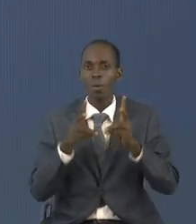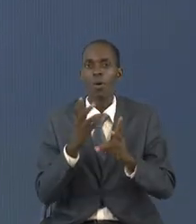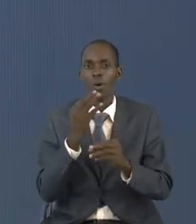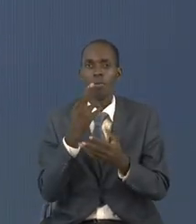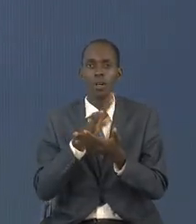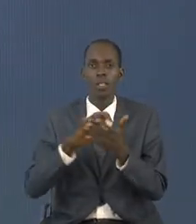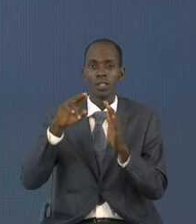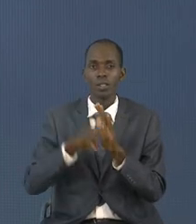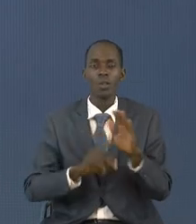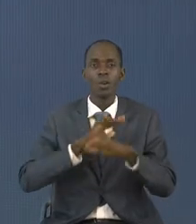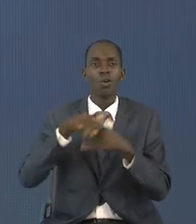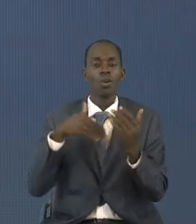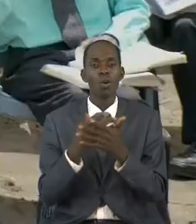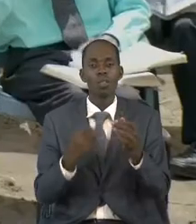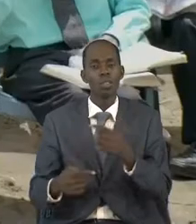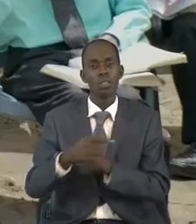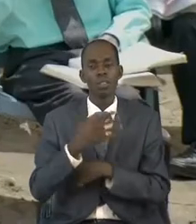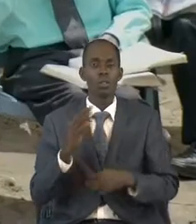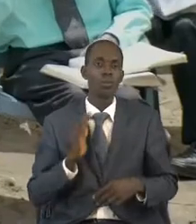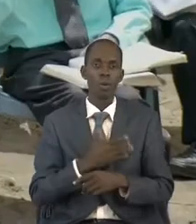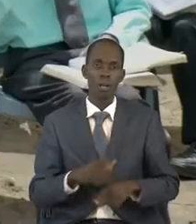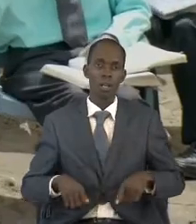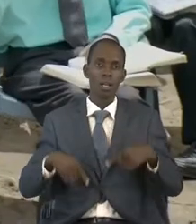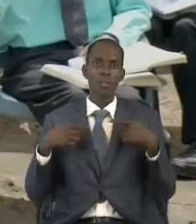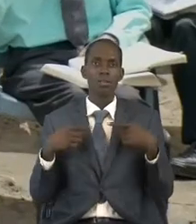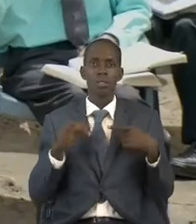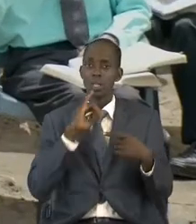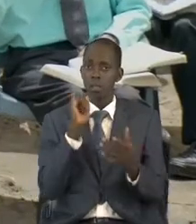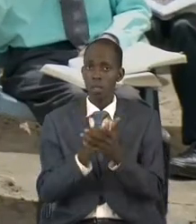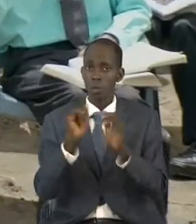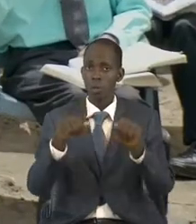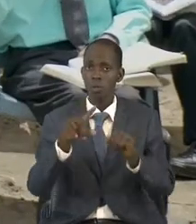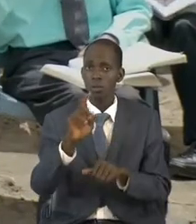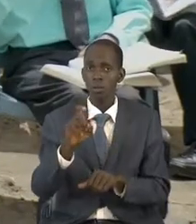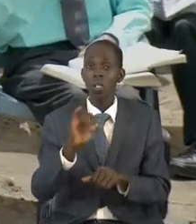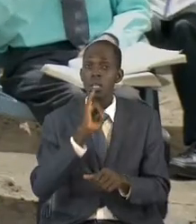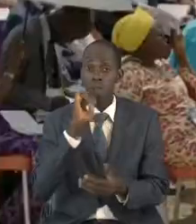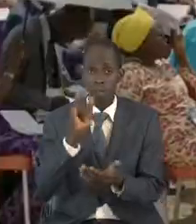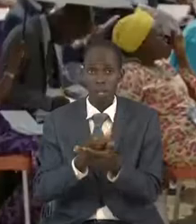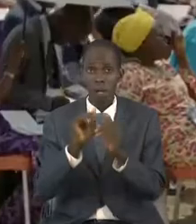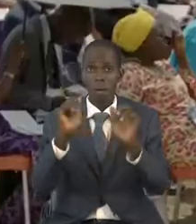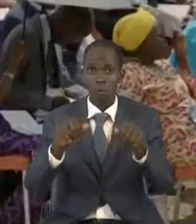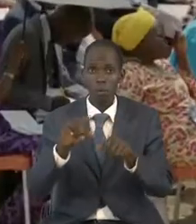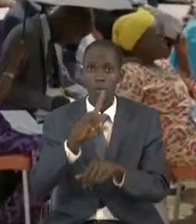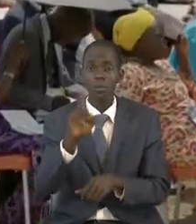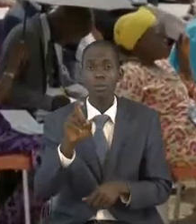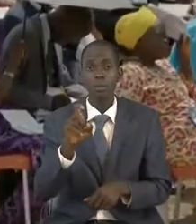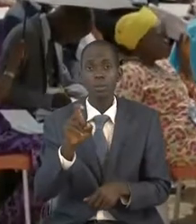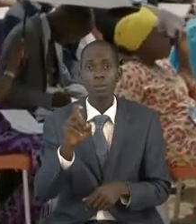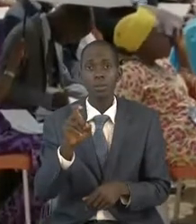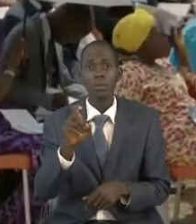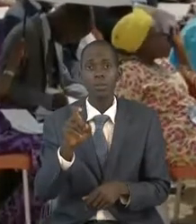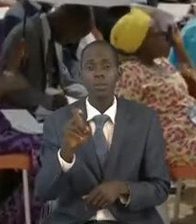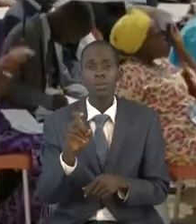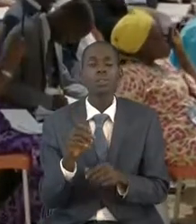the days of our lives. Is that possible? I said, is that possible? It will be